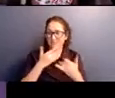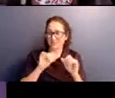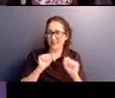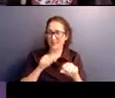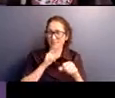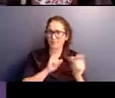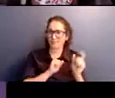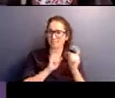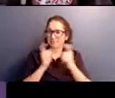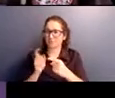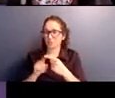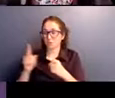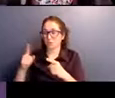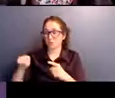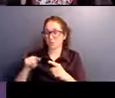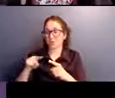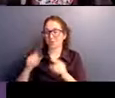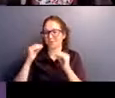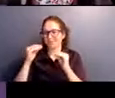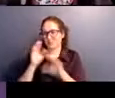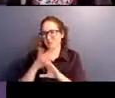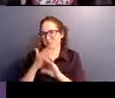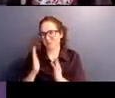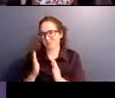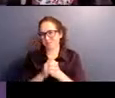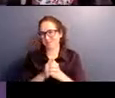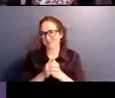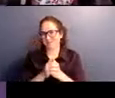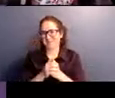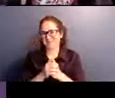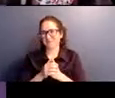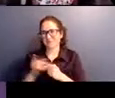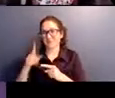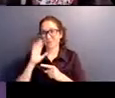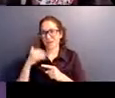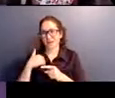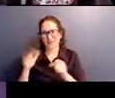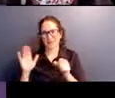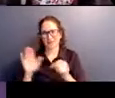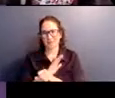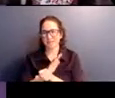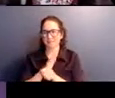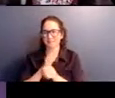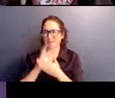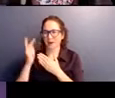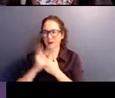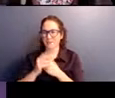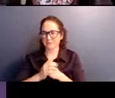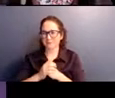over to the teaching musicians so that they will have a complete and full program.